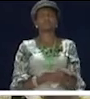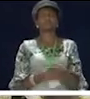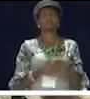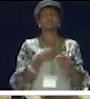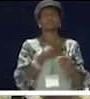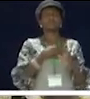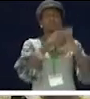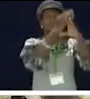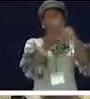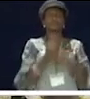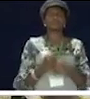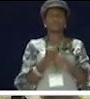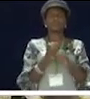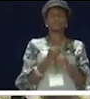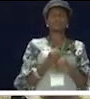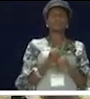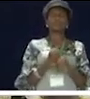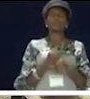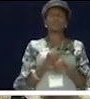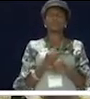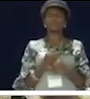Please receive the offerings of your children.